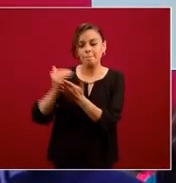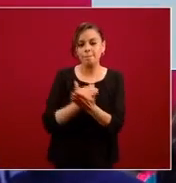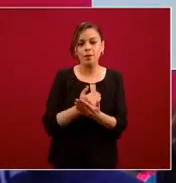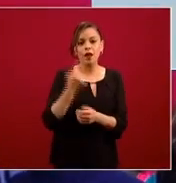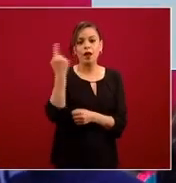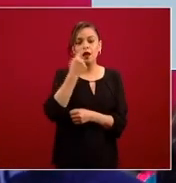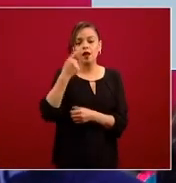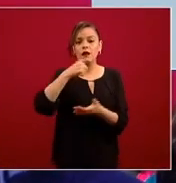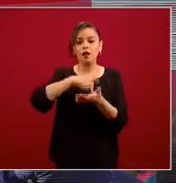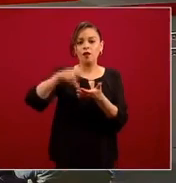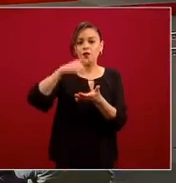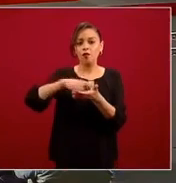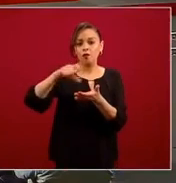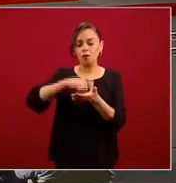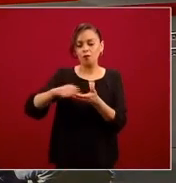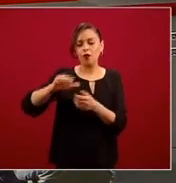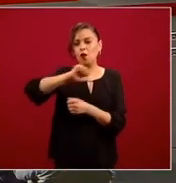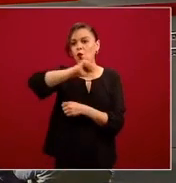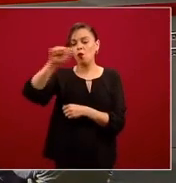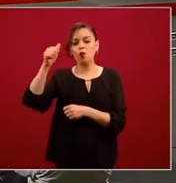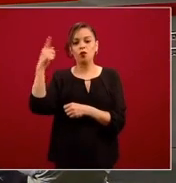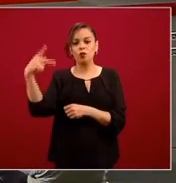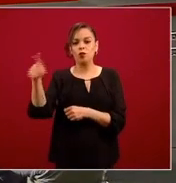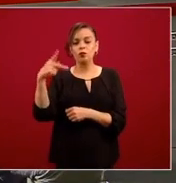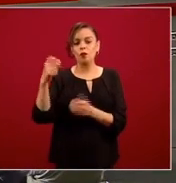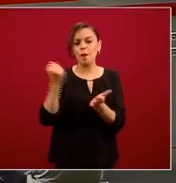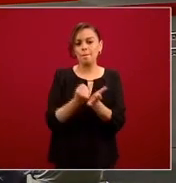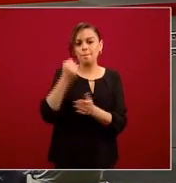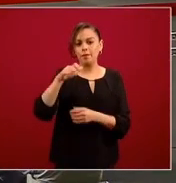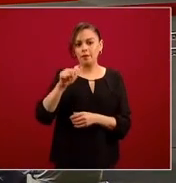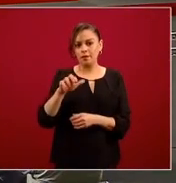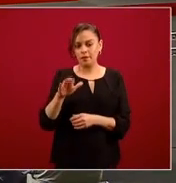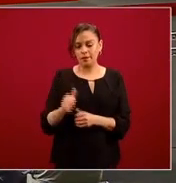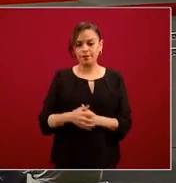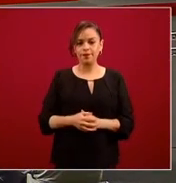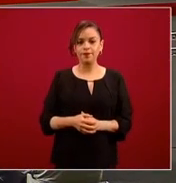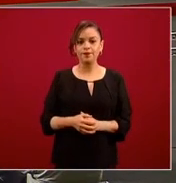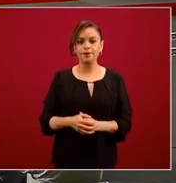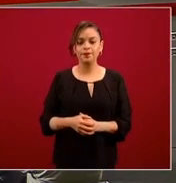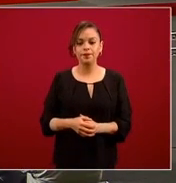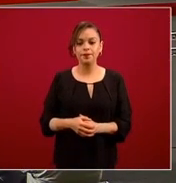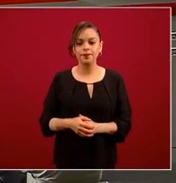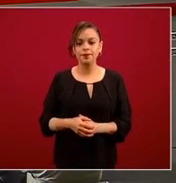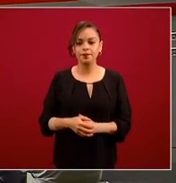much lower than what you would get in the commercial market.